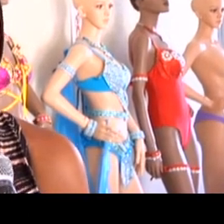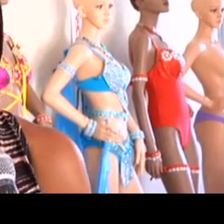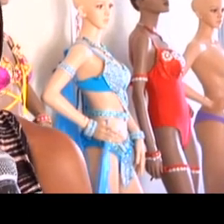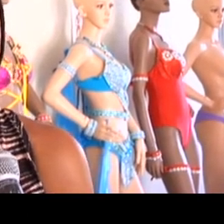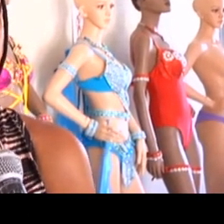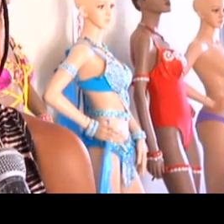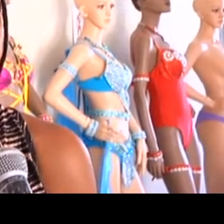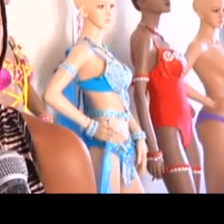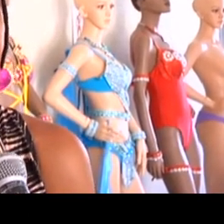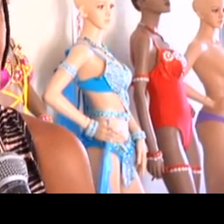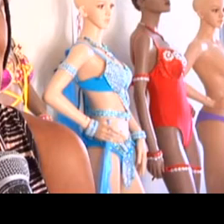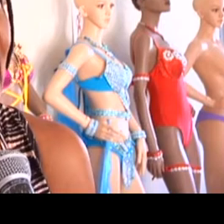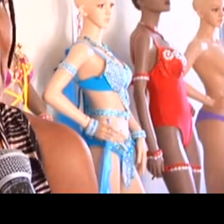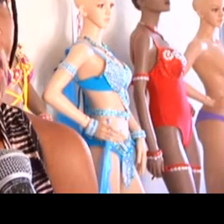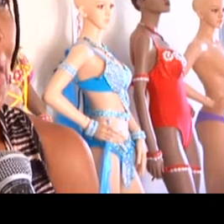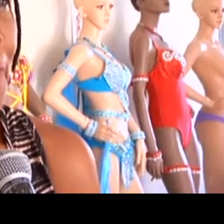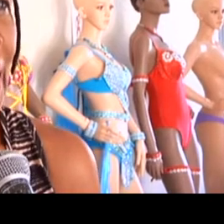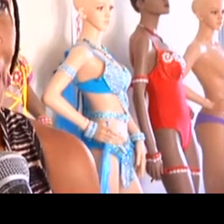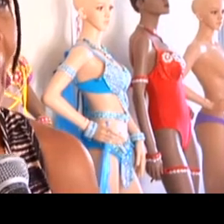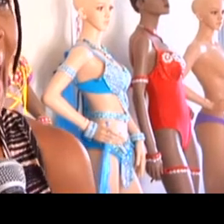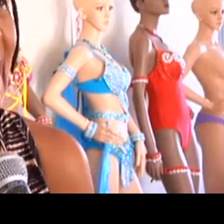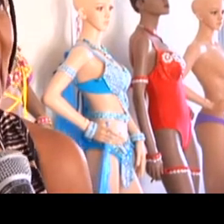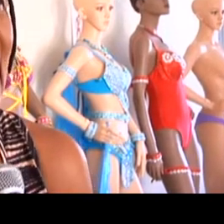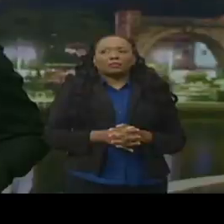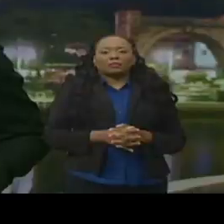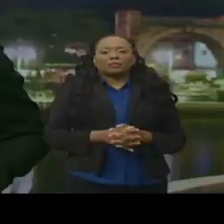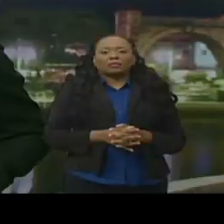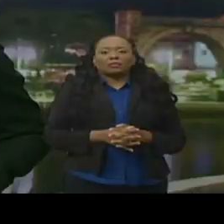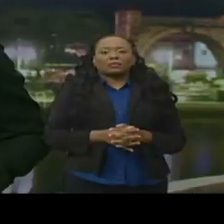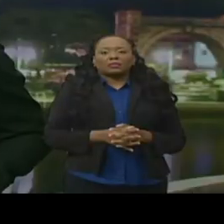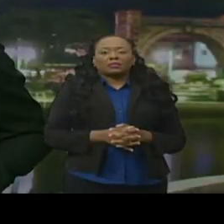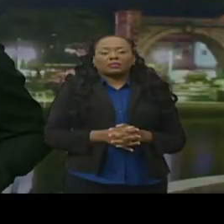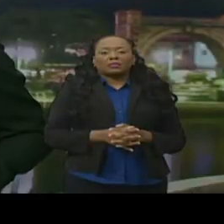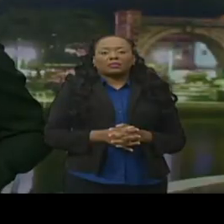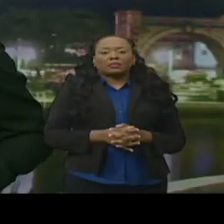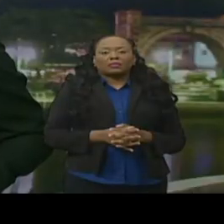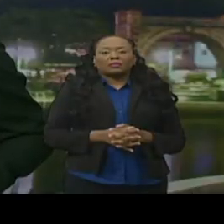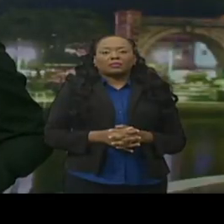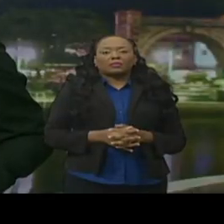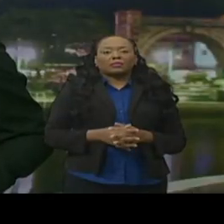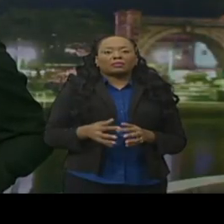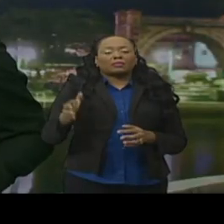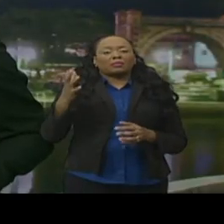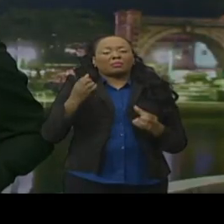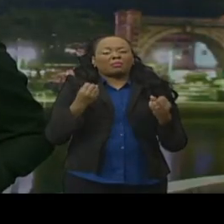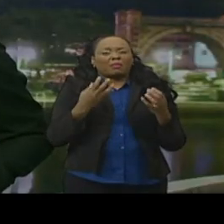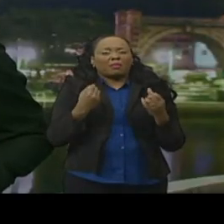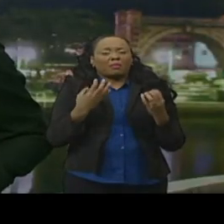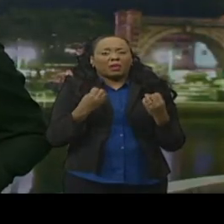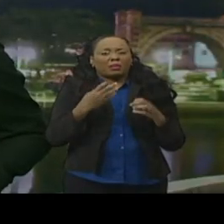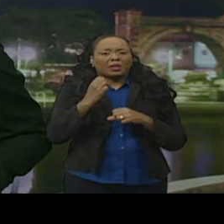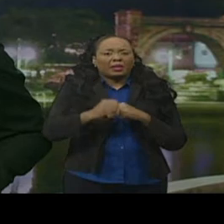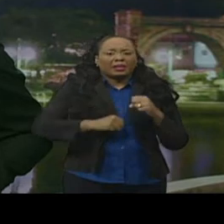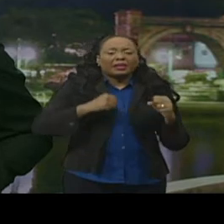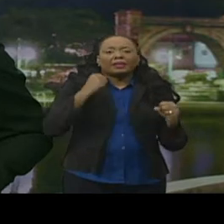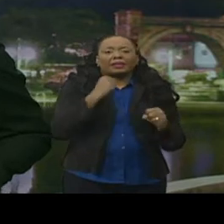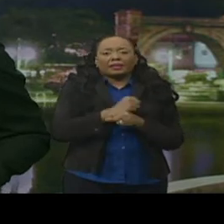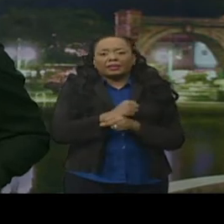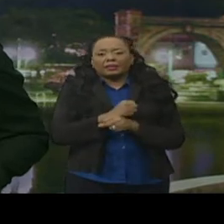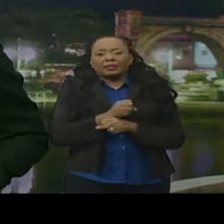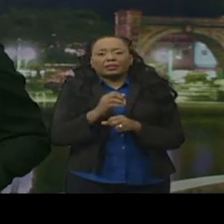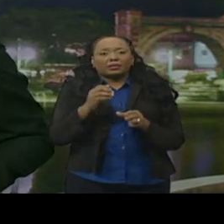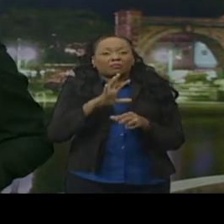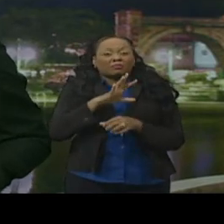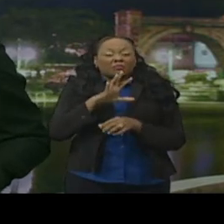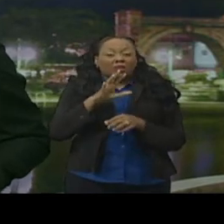because the judge's decision is final. In other news, even after decades of existence, one